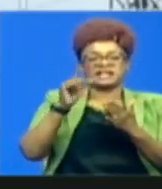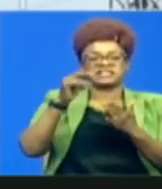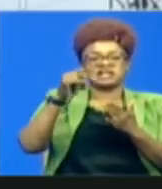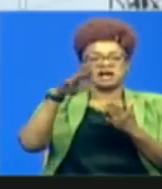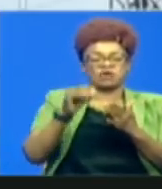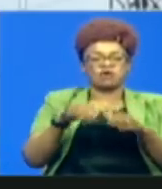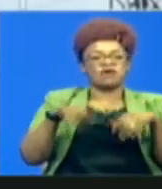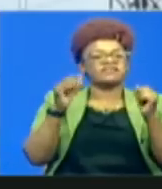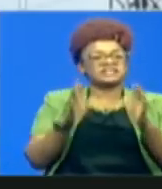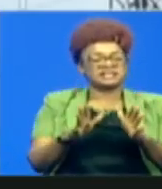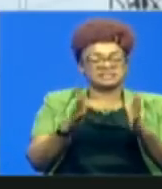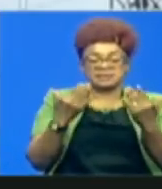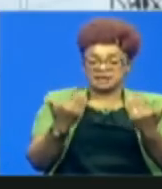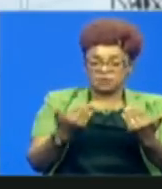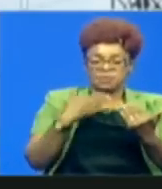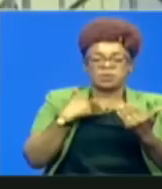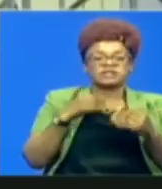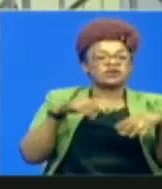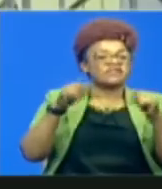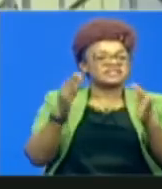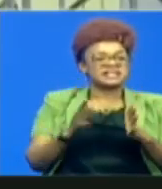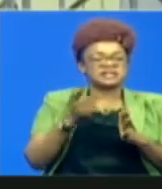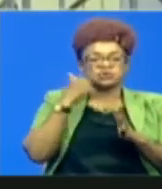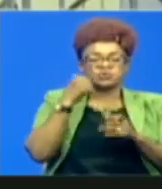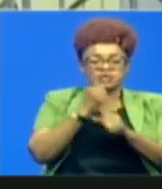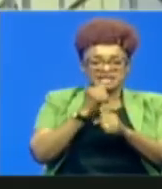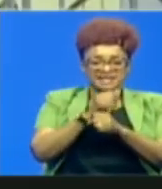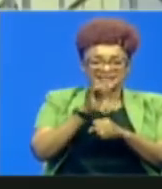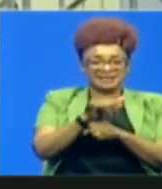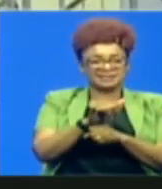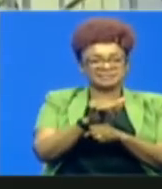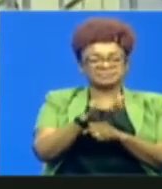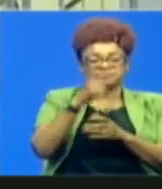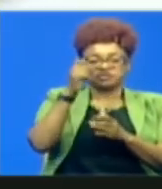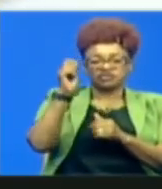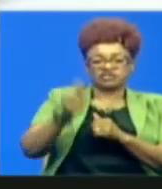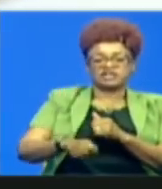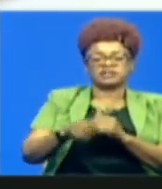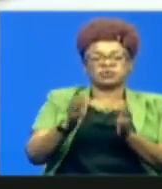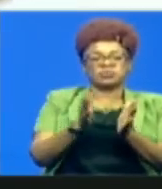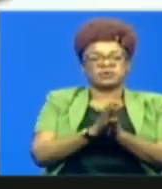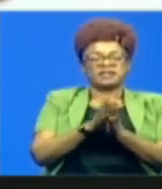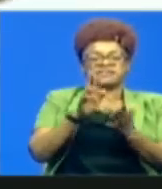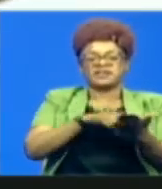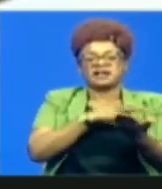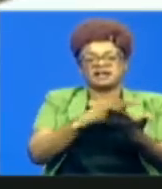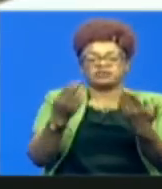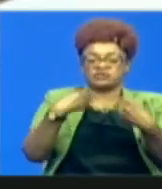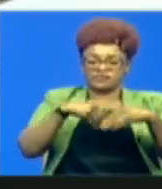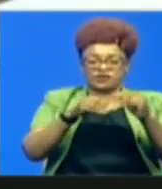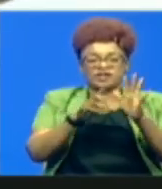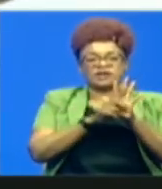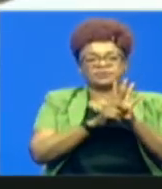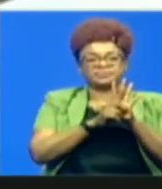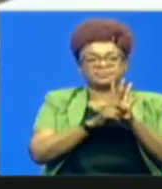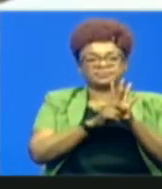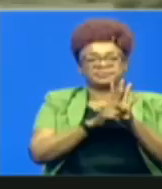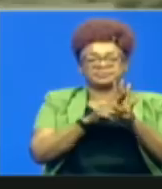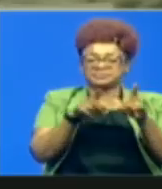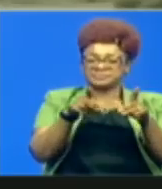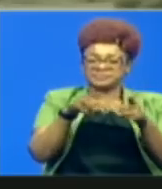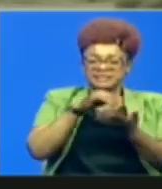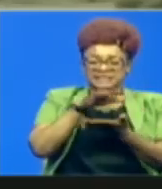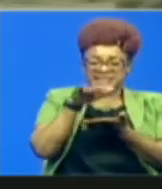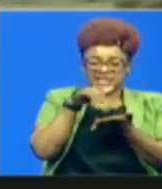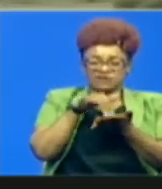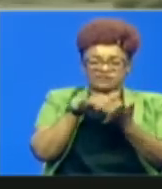the investigators want the officers who handled the transactions charged with willful failure to follow the law. The center of